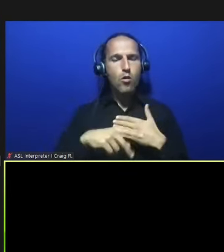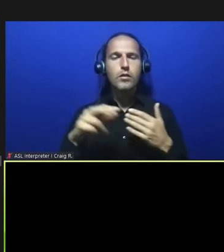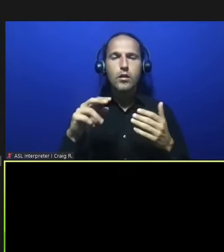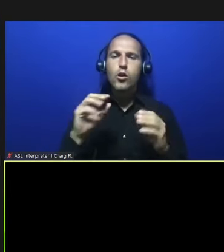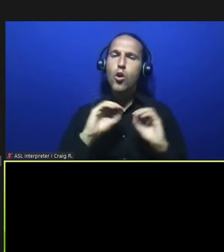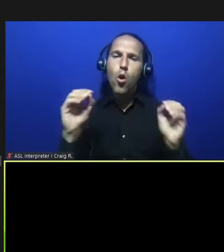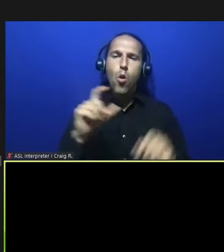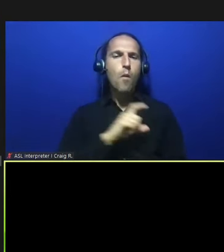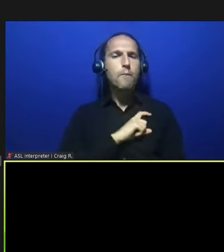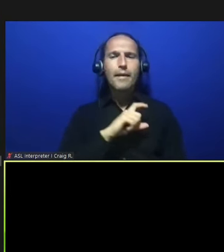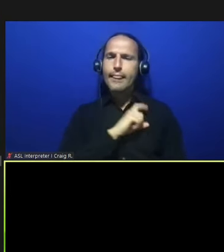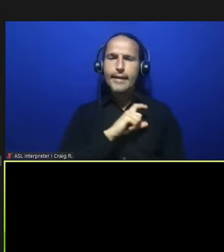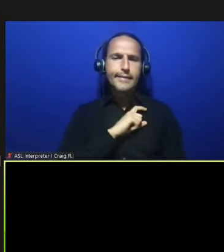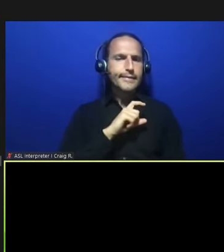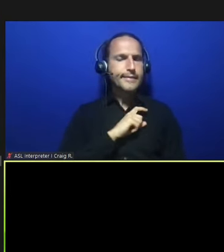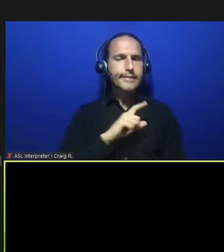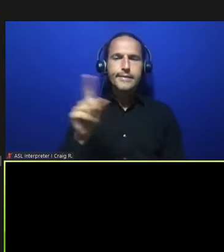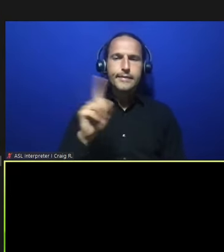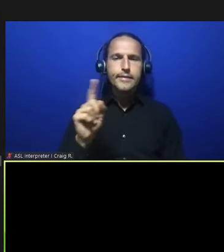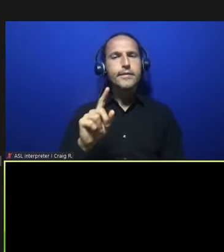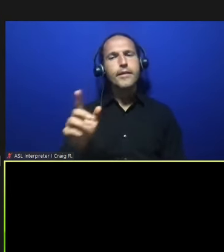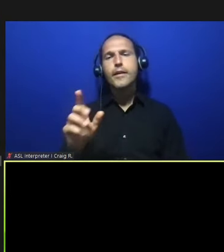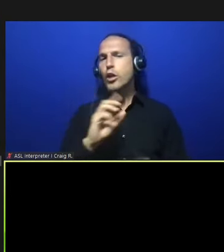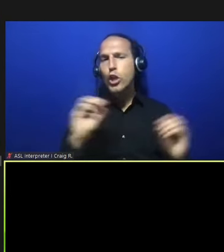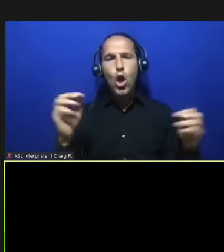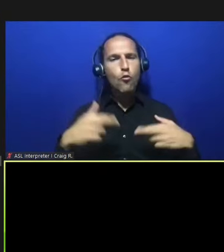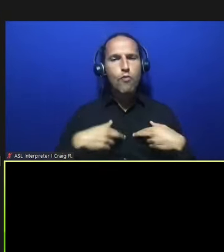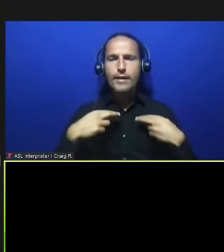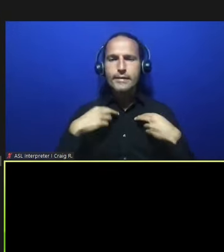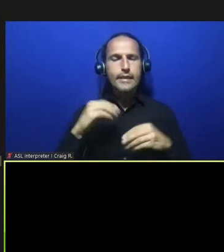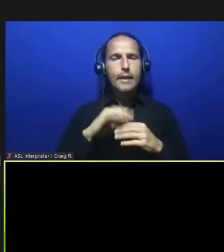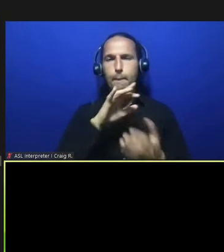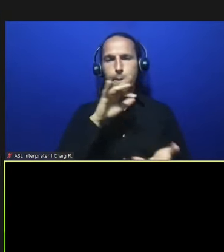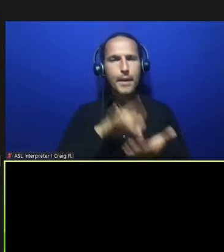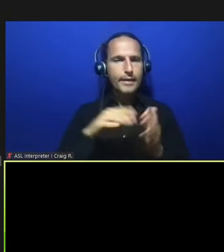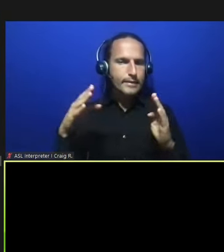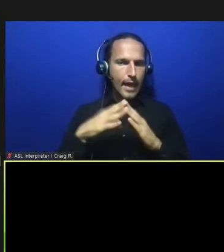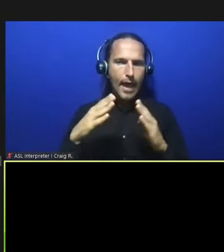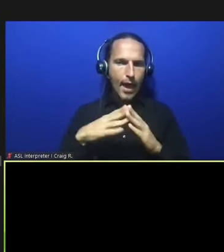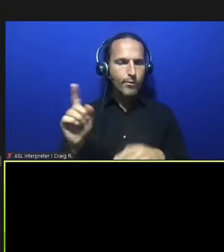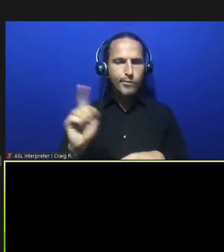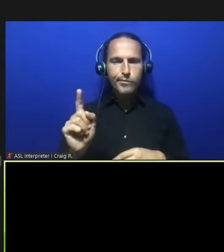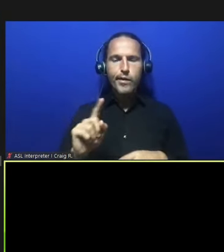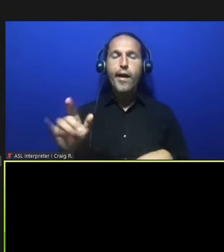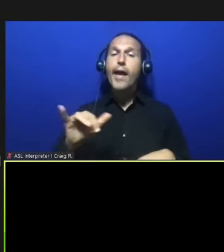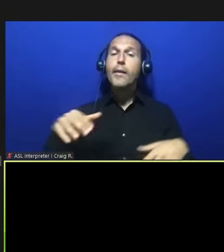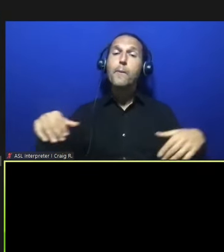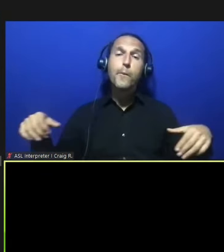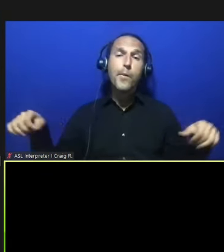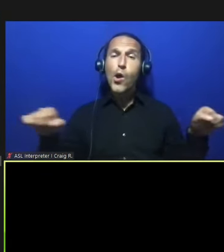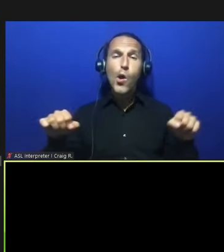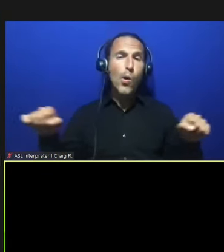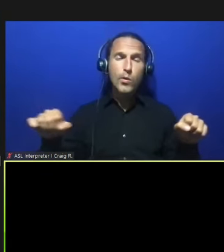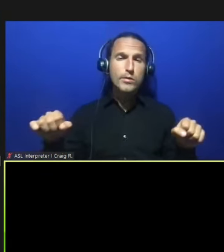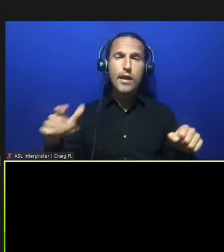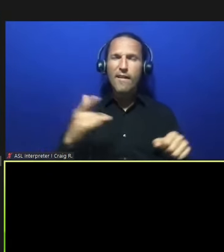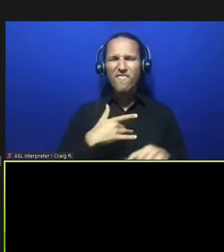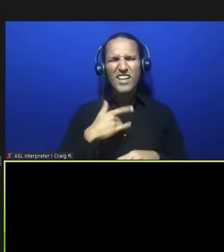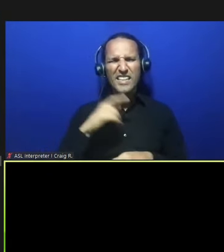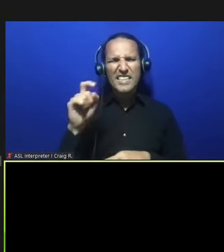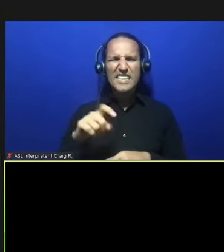police officers. That means no residents of Midtown. And in terms of motorcyclists, I think there needs to be a